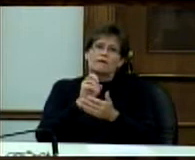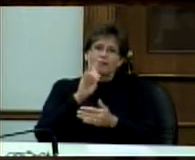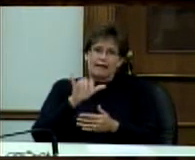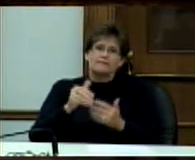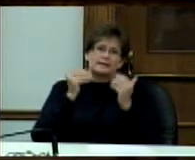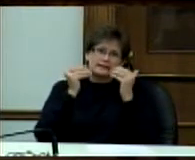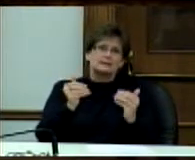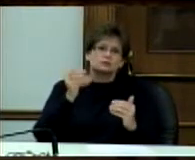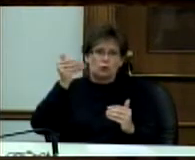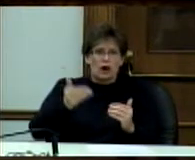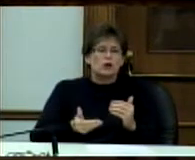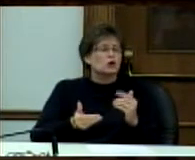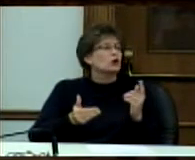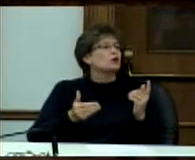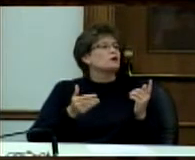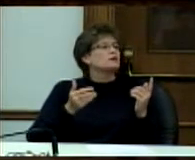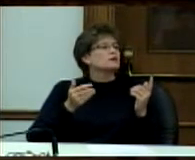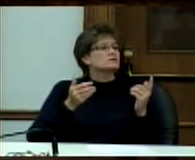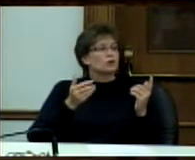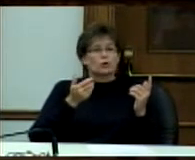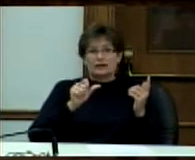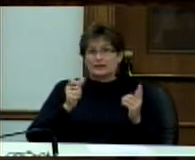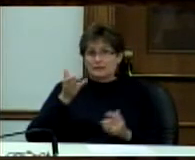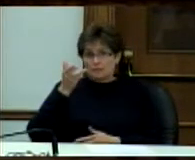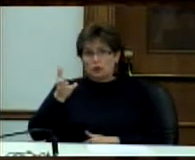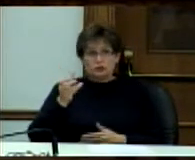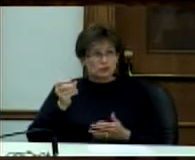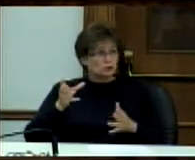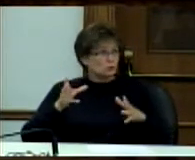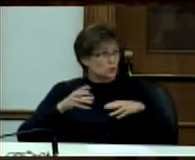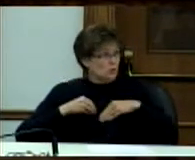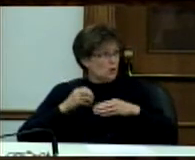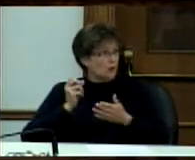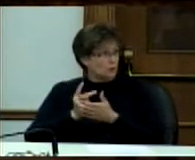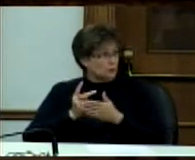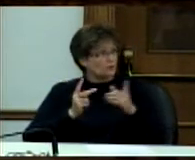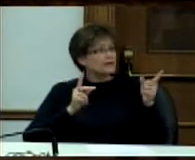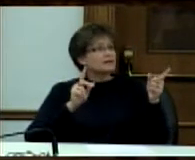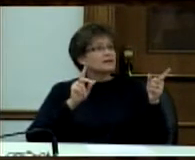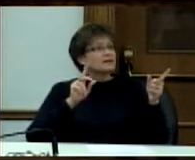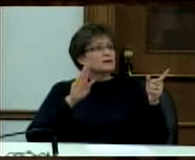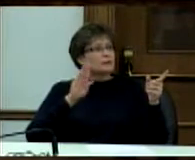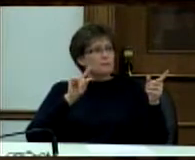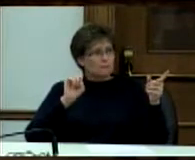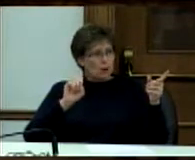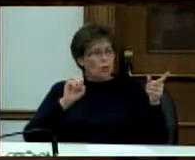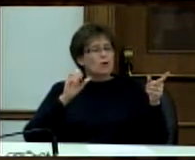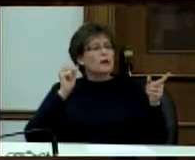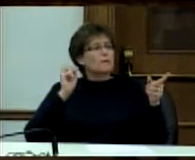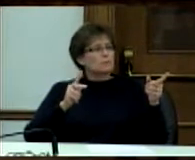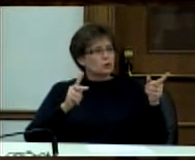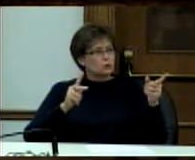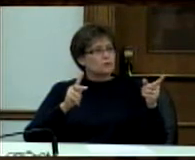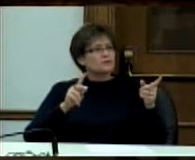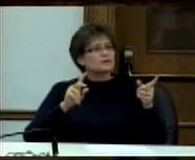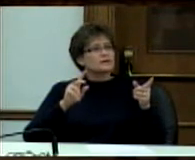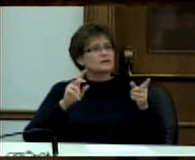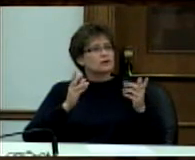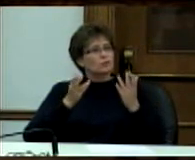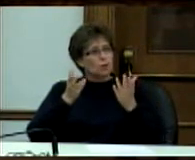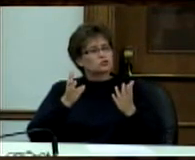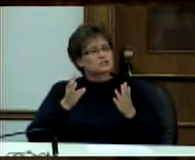levy. I'll entertain a motion to approve. So moved. We have a motion to approve. Is there a